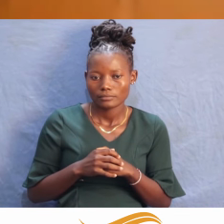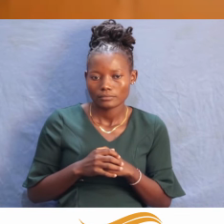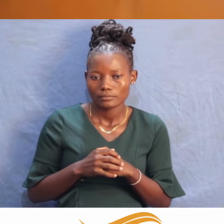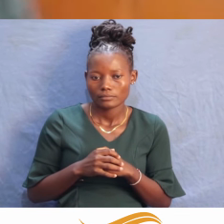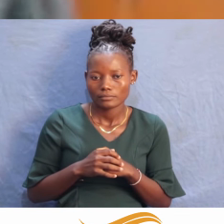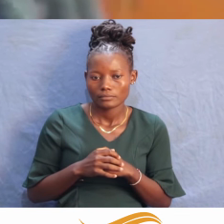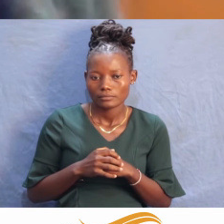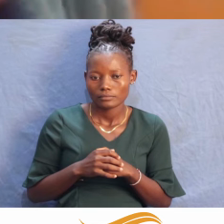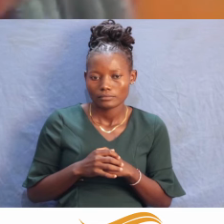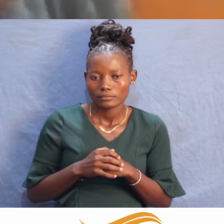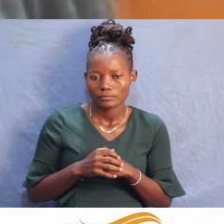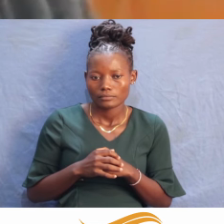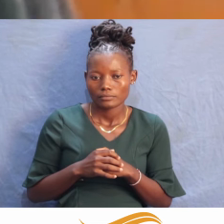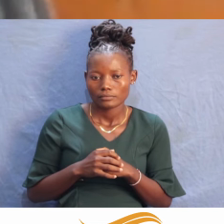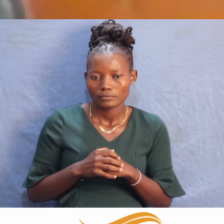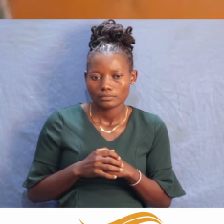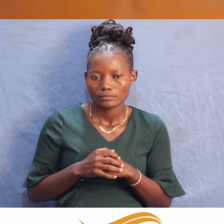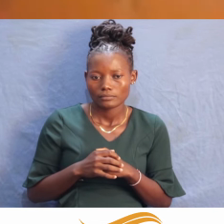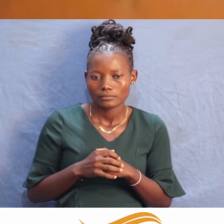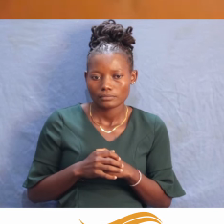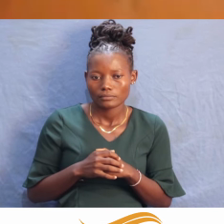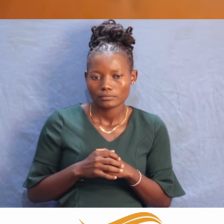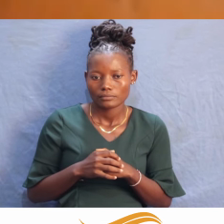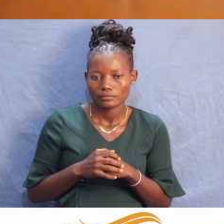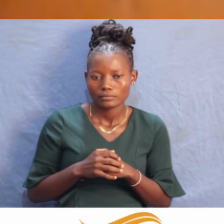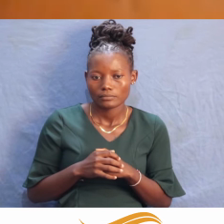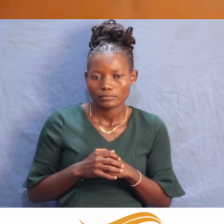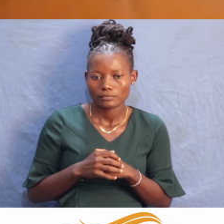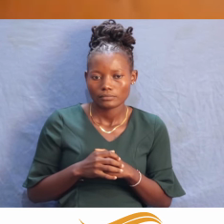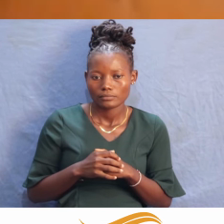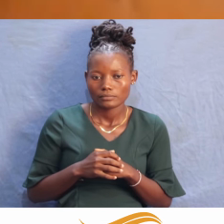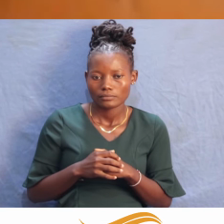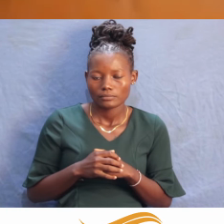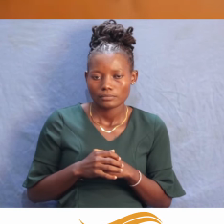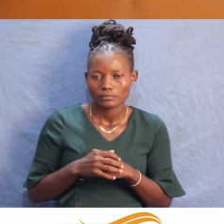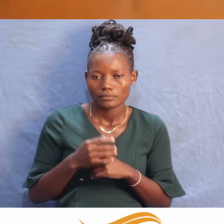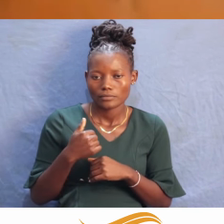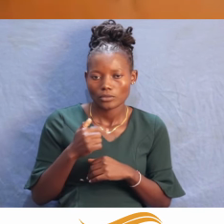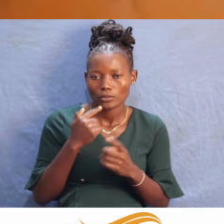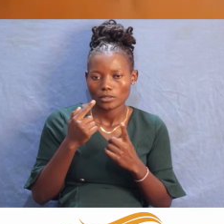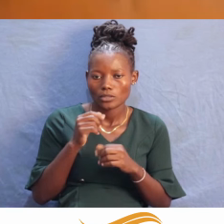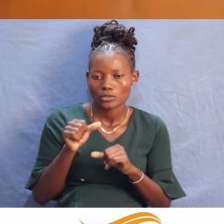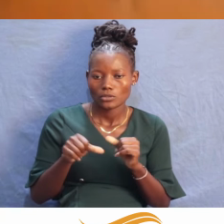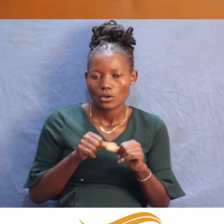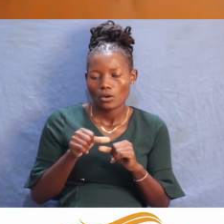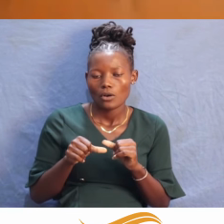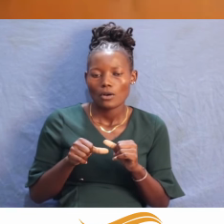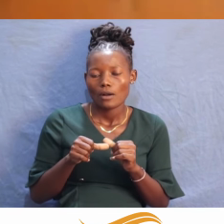We have a 3-credit course we just got approved called Recovery Science to talk about after